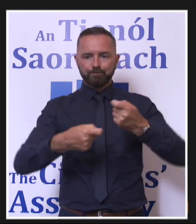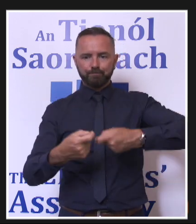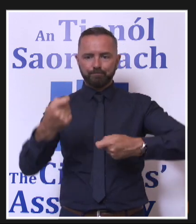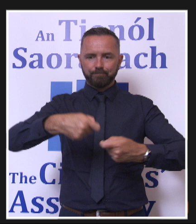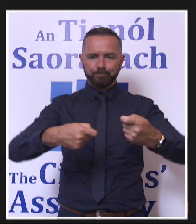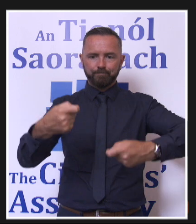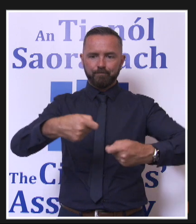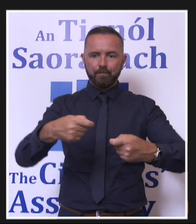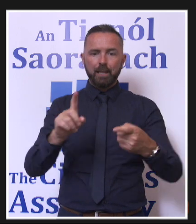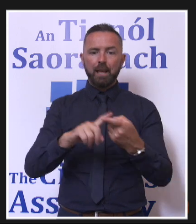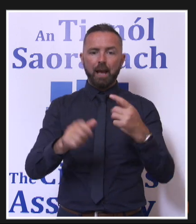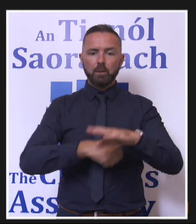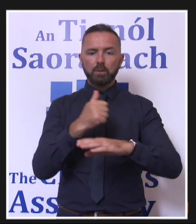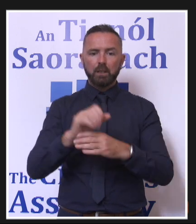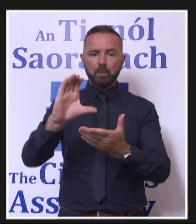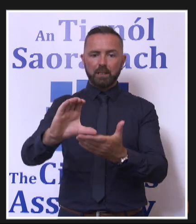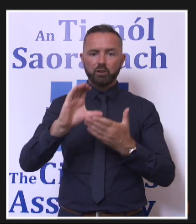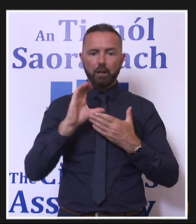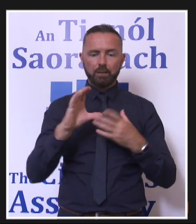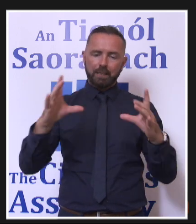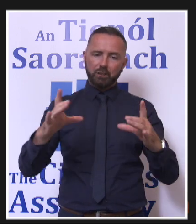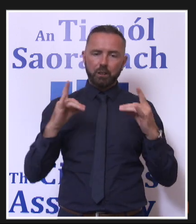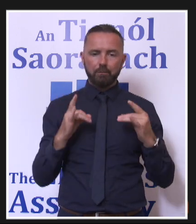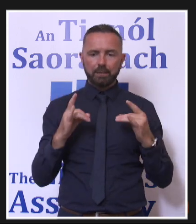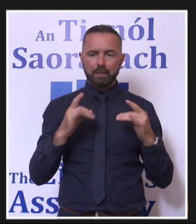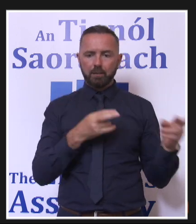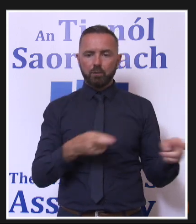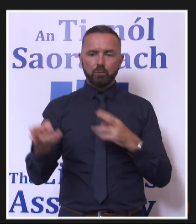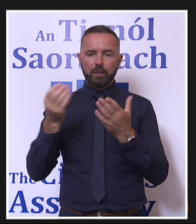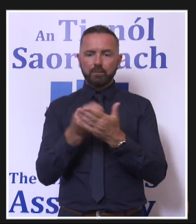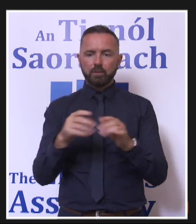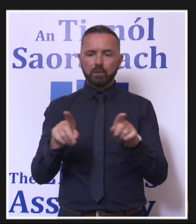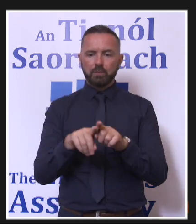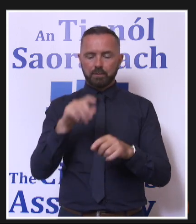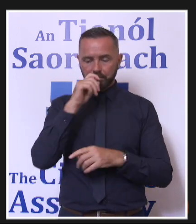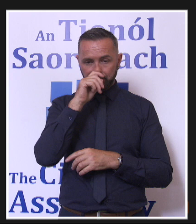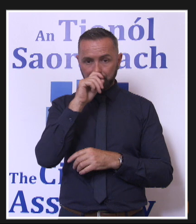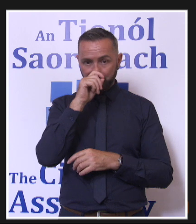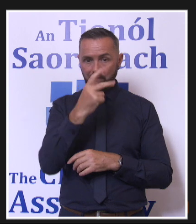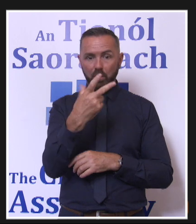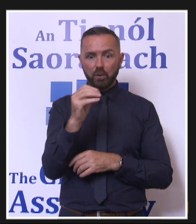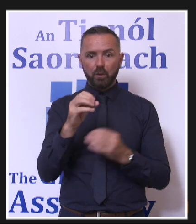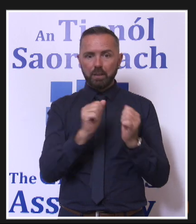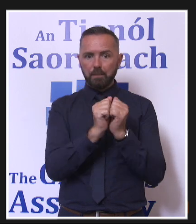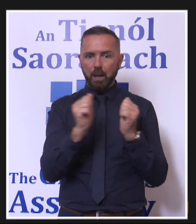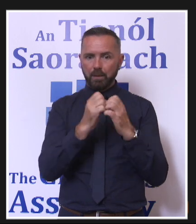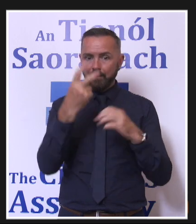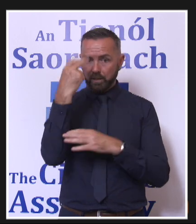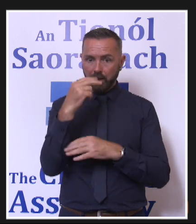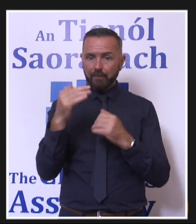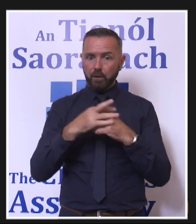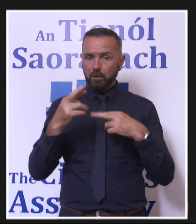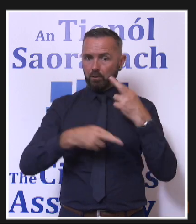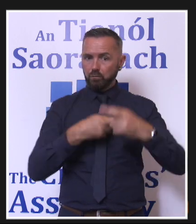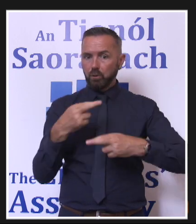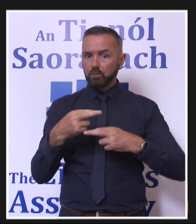a charity that I established, the Greater Manchester Mayor's Charity, that raised funds as well. It's £30 a night to give somebody a room.